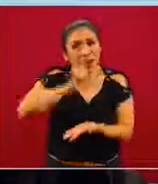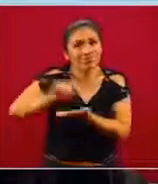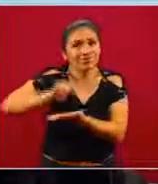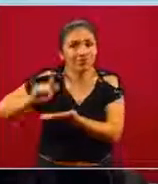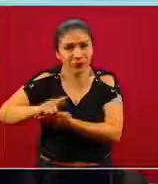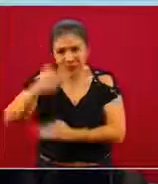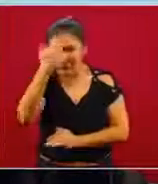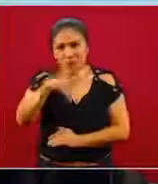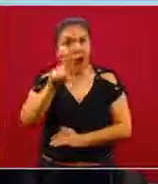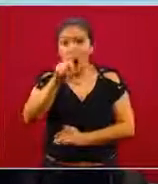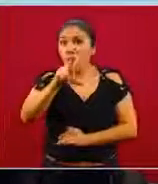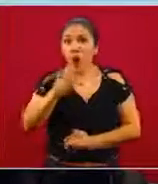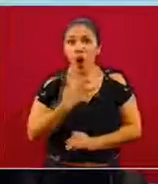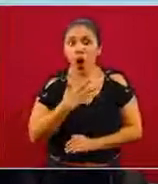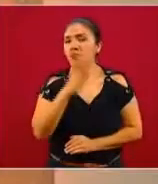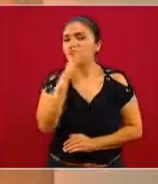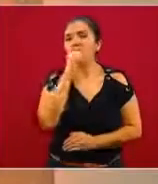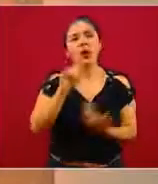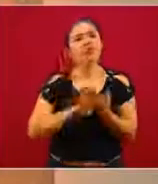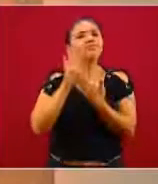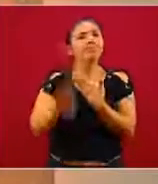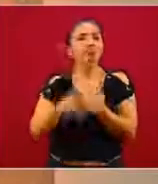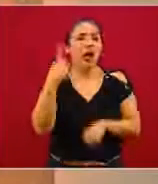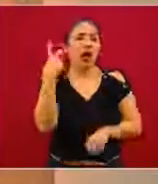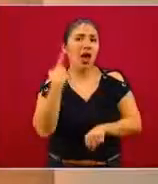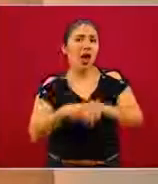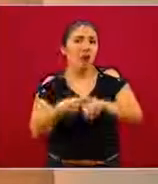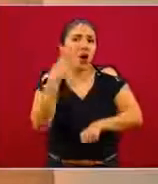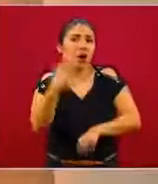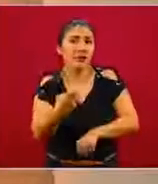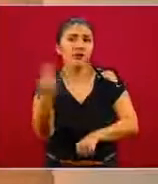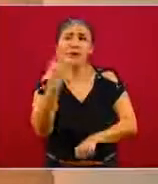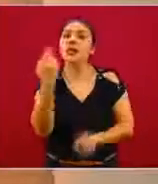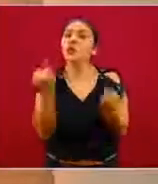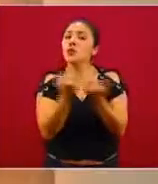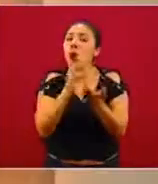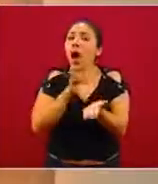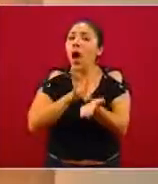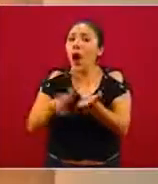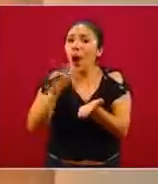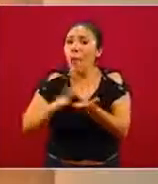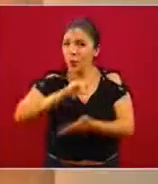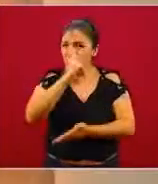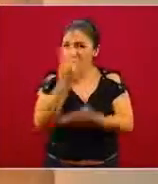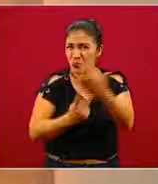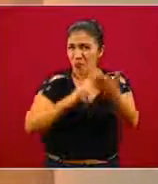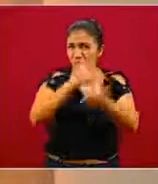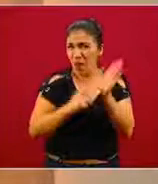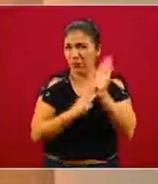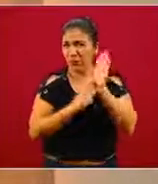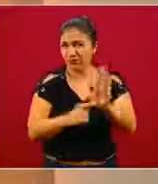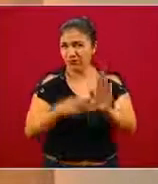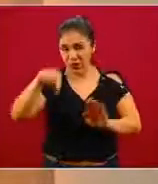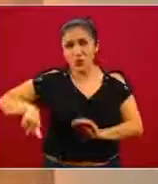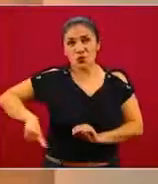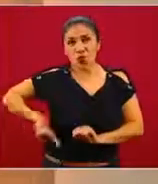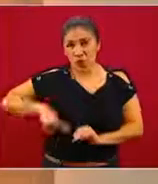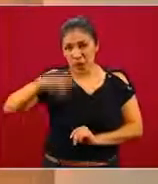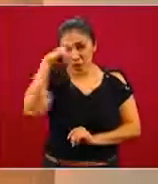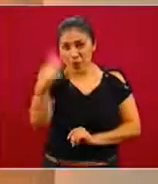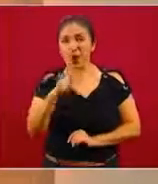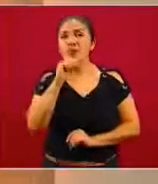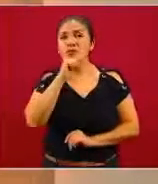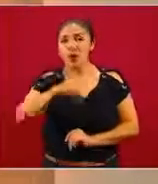water and hygiene in some of the most at-risk areas, as well as economic supports. We've been provided both